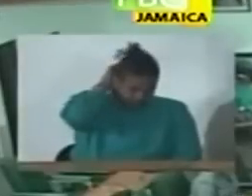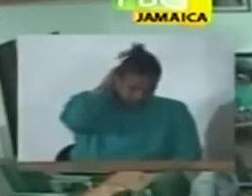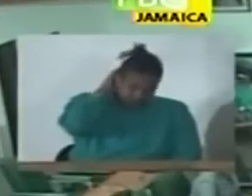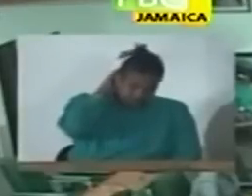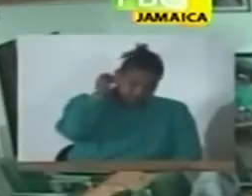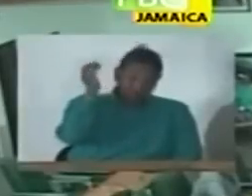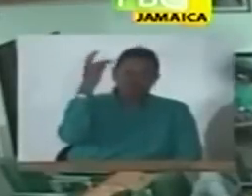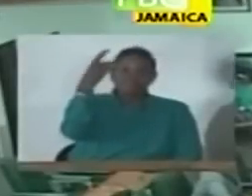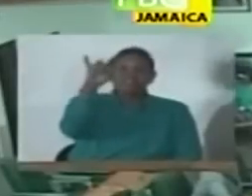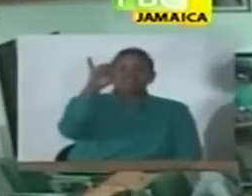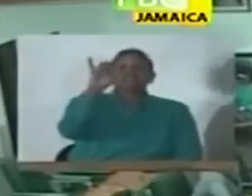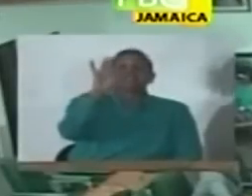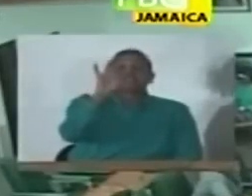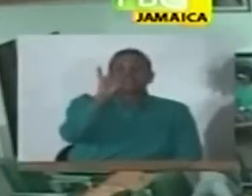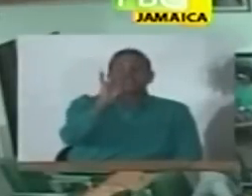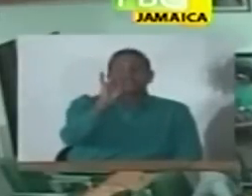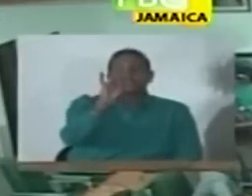this